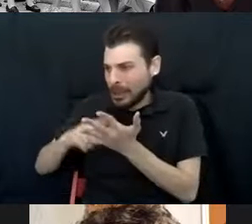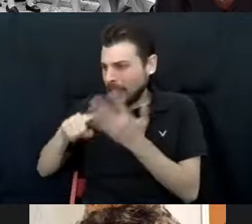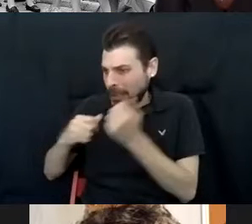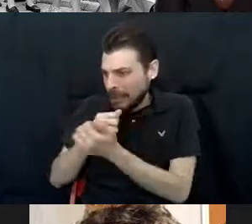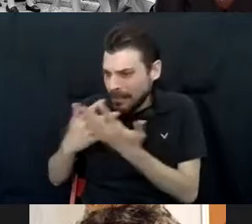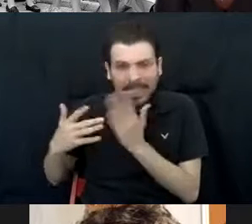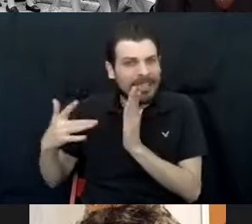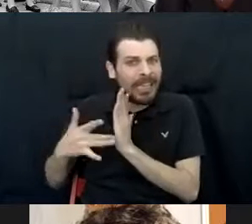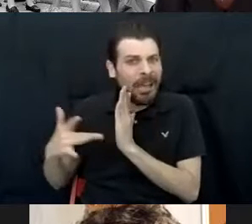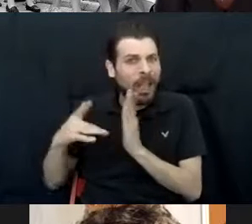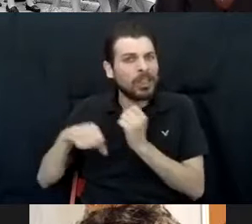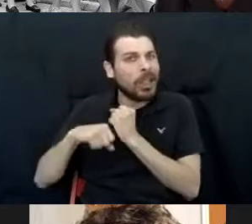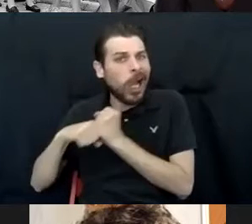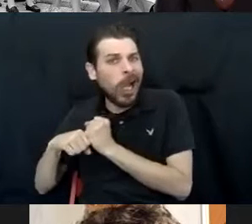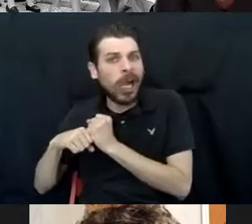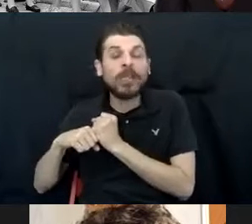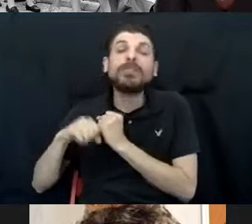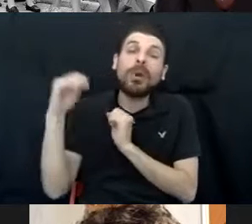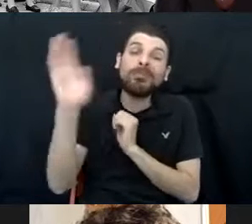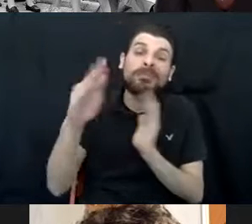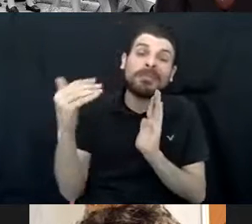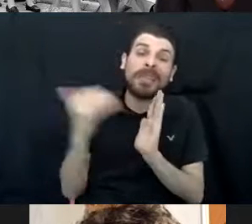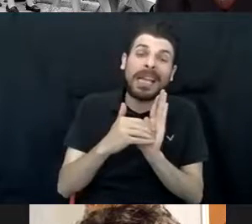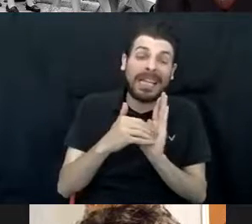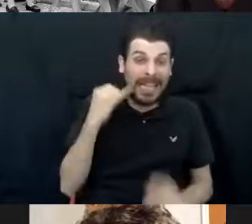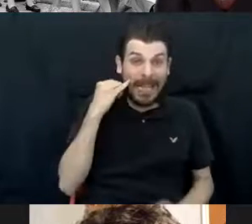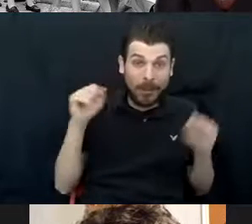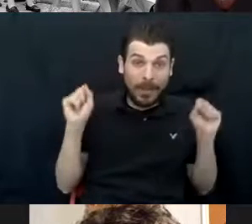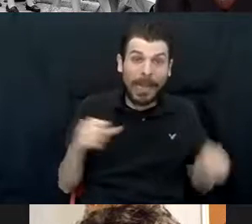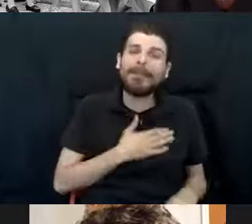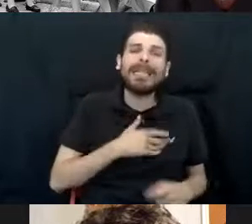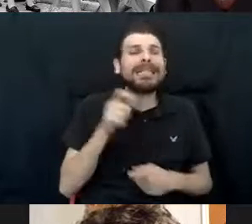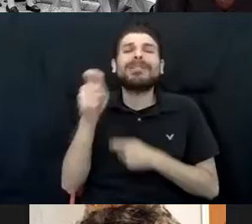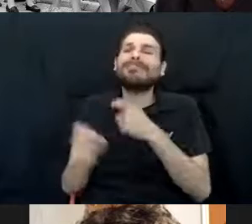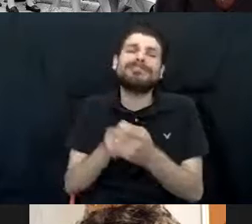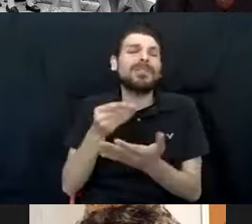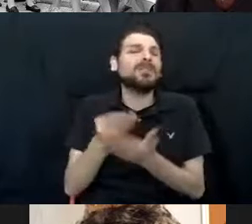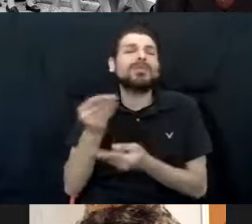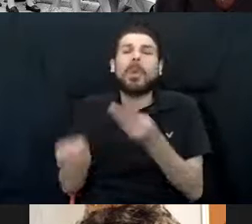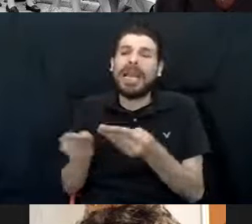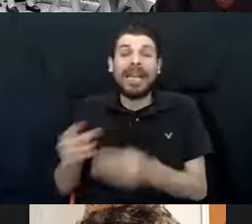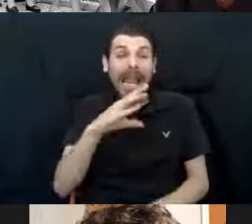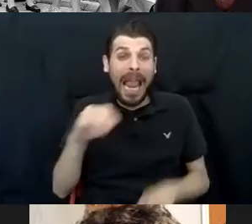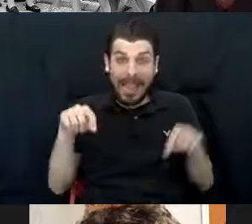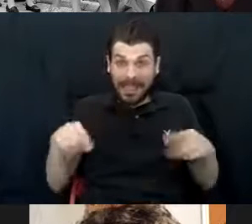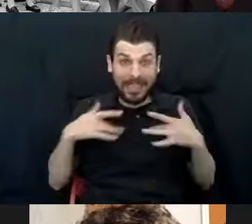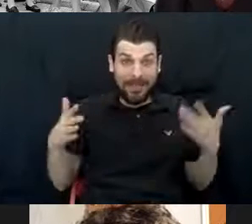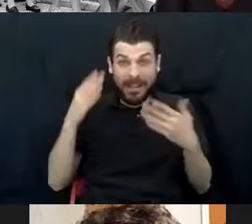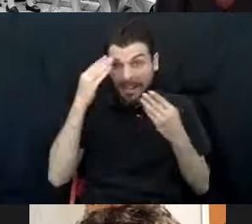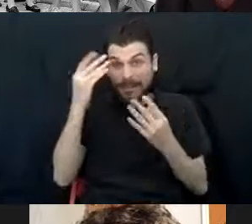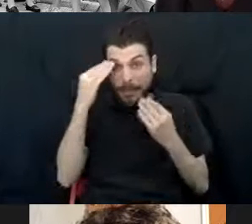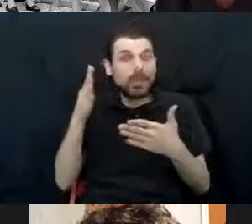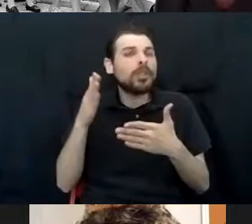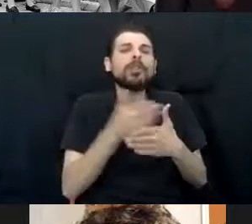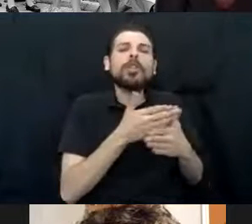able, again, donate and also share this event with all your friends. It is particularly